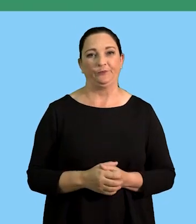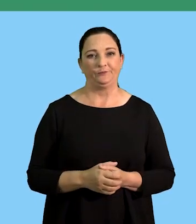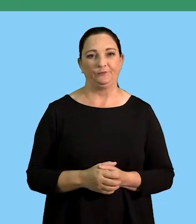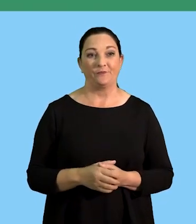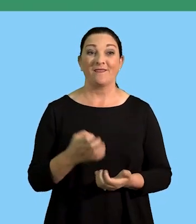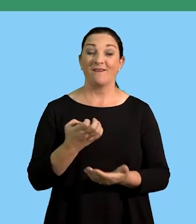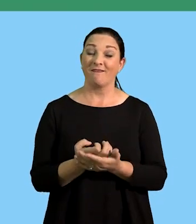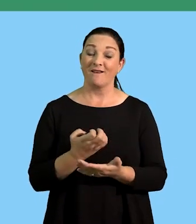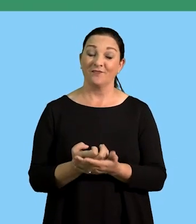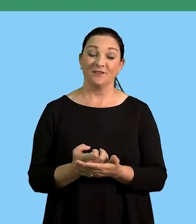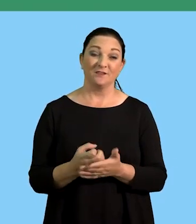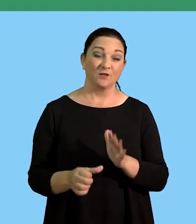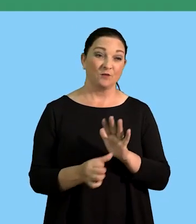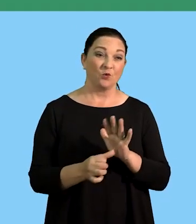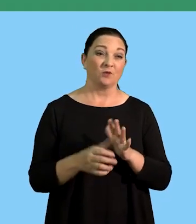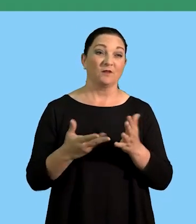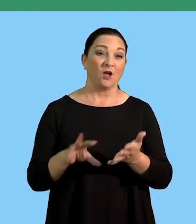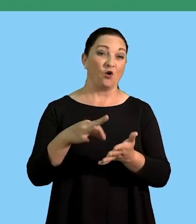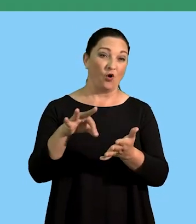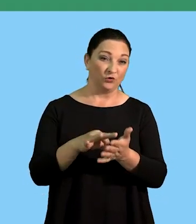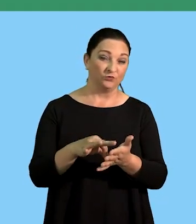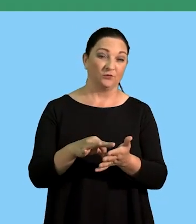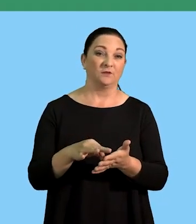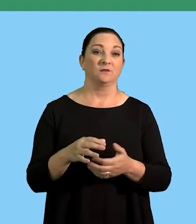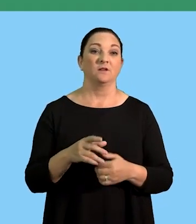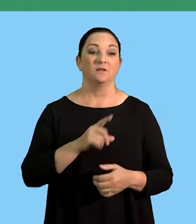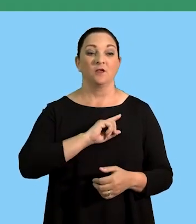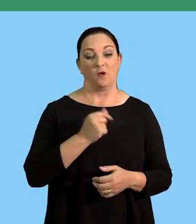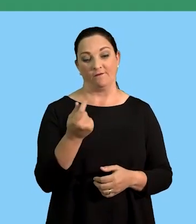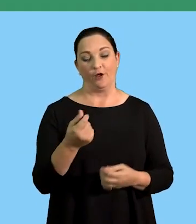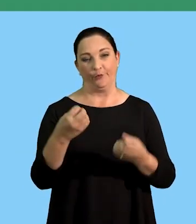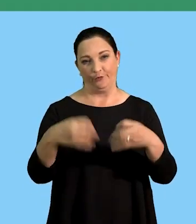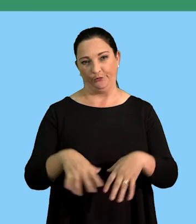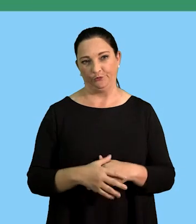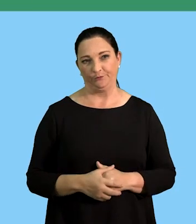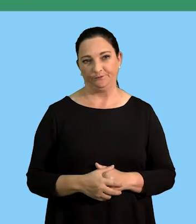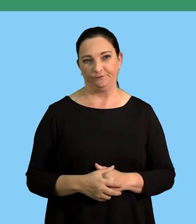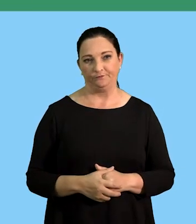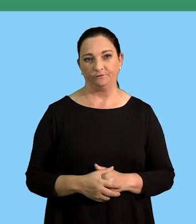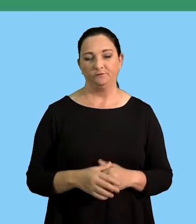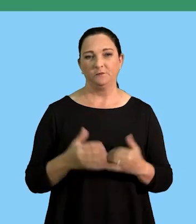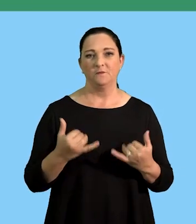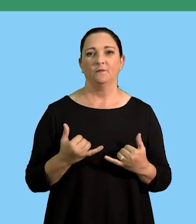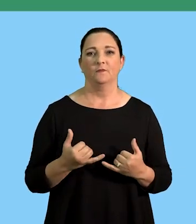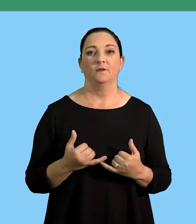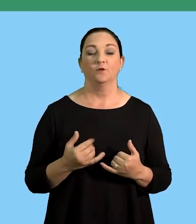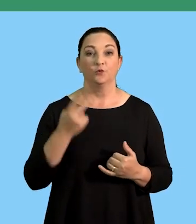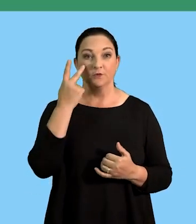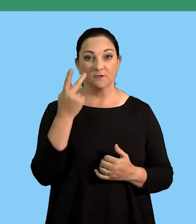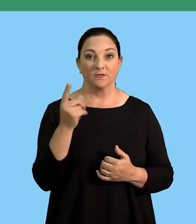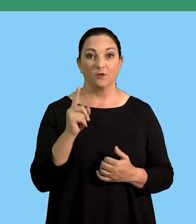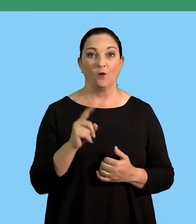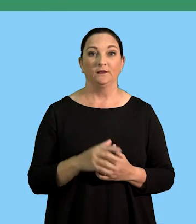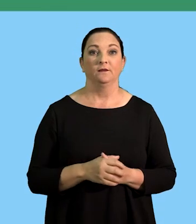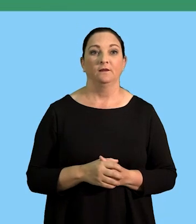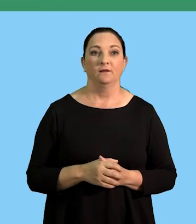So the evidence would be contract and to say they stand to lose financially. Then, as we proceed, we have